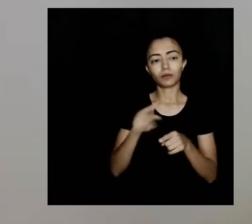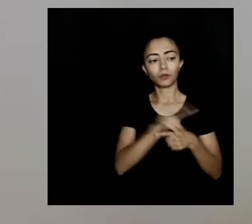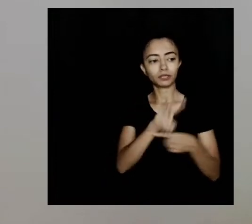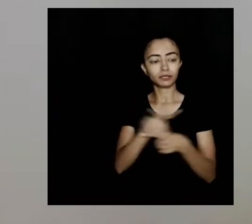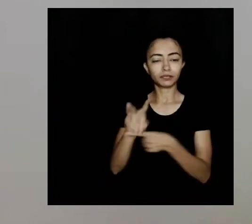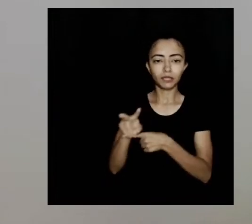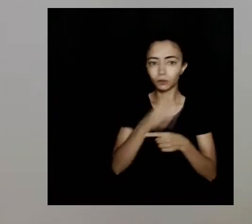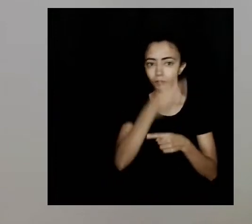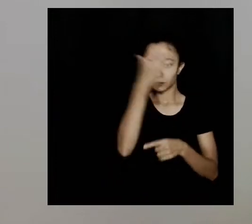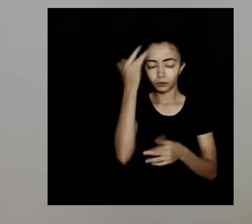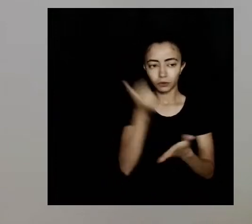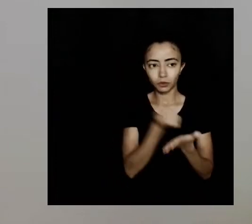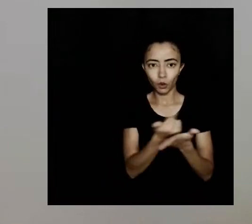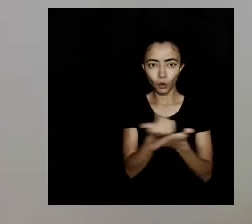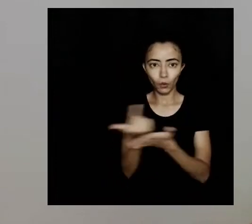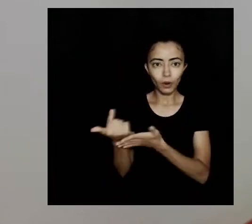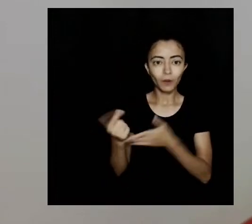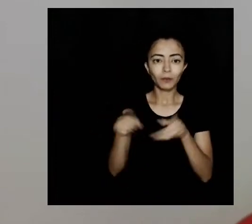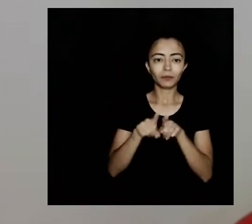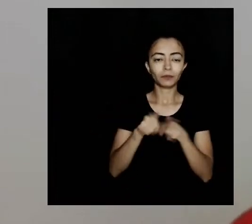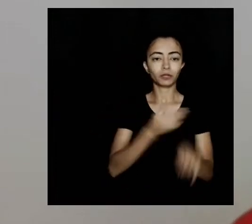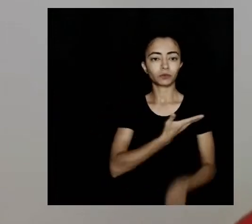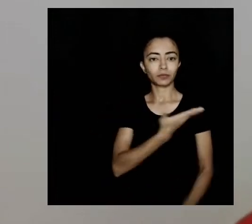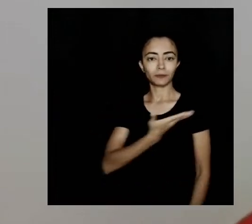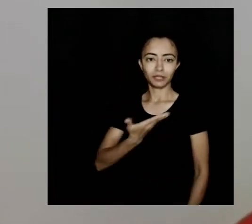Consumers Protective Services.